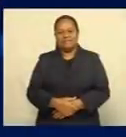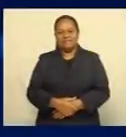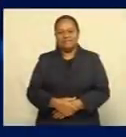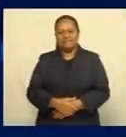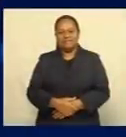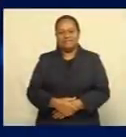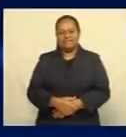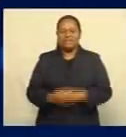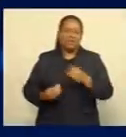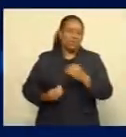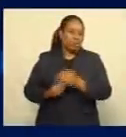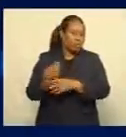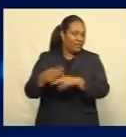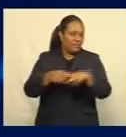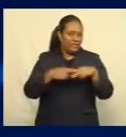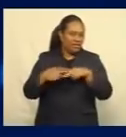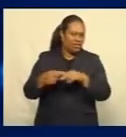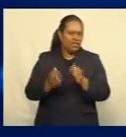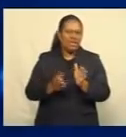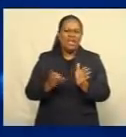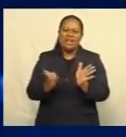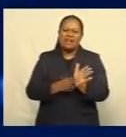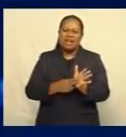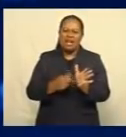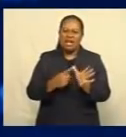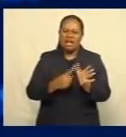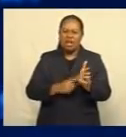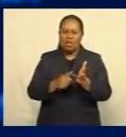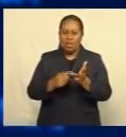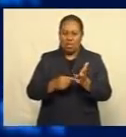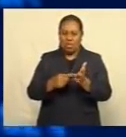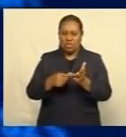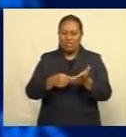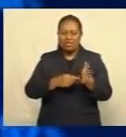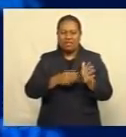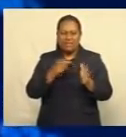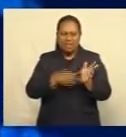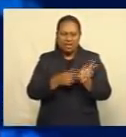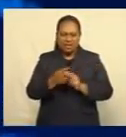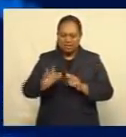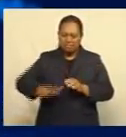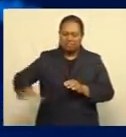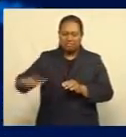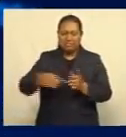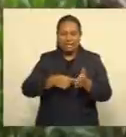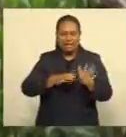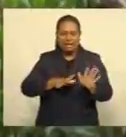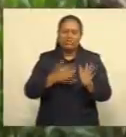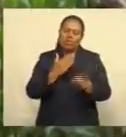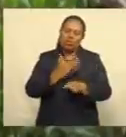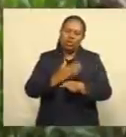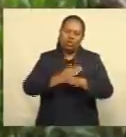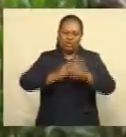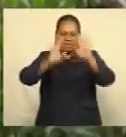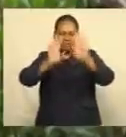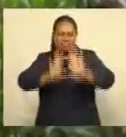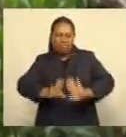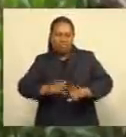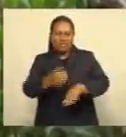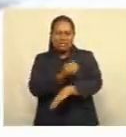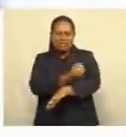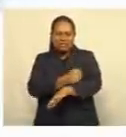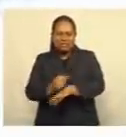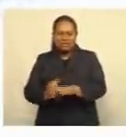In growing Fiji tonight, now a lot of villages in Tailevu are working on building their village seawall. Village Development Committee Chair